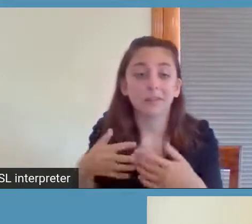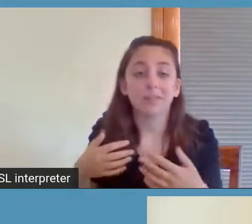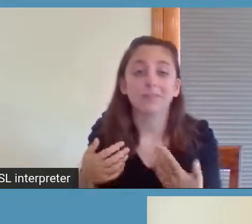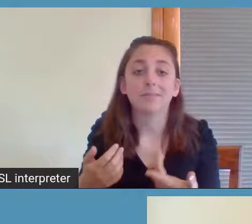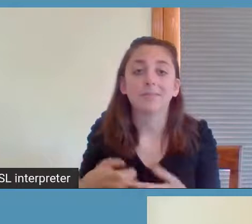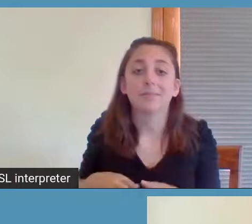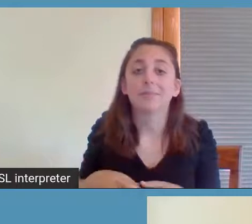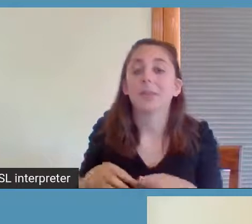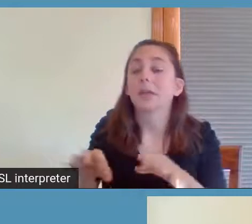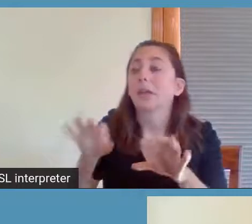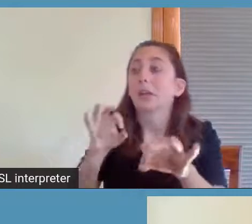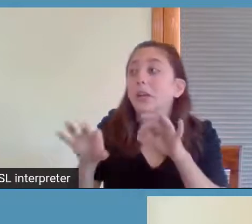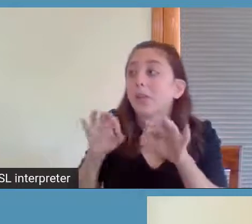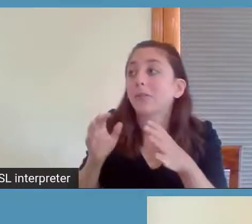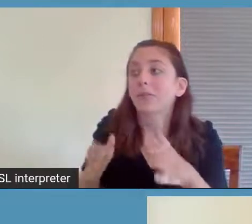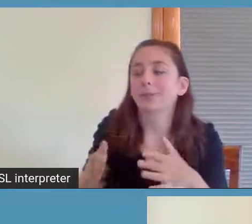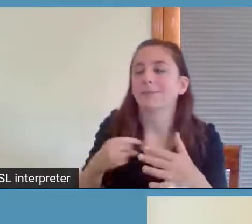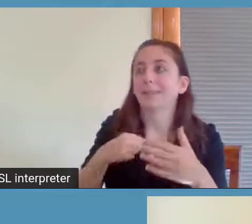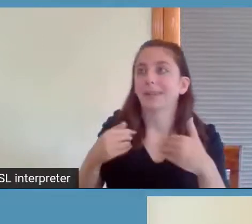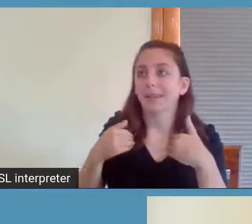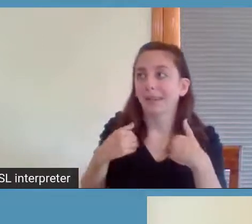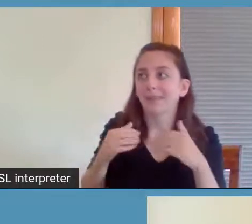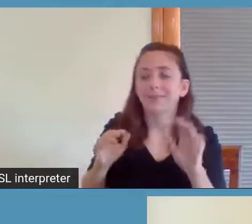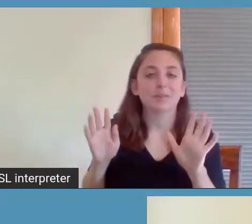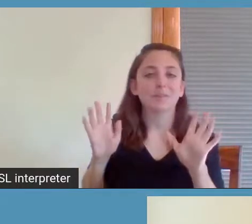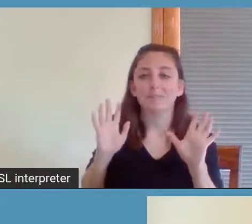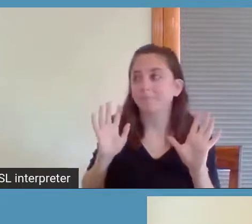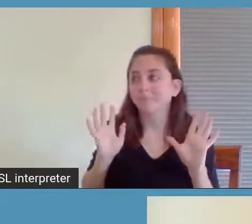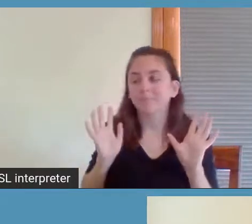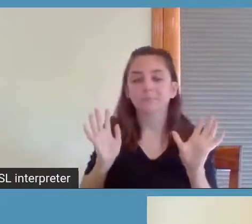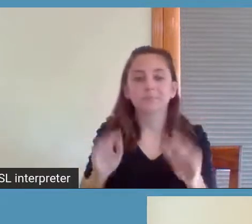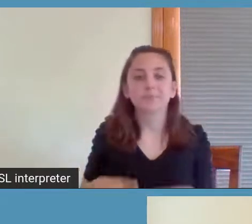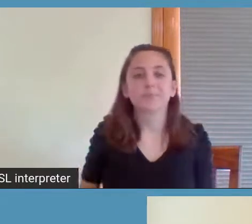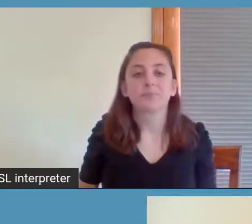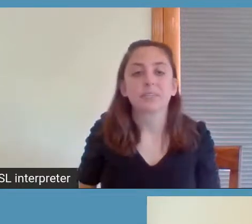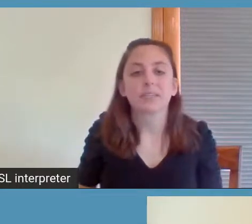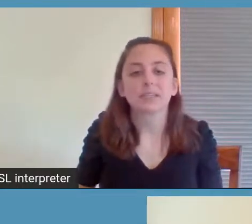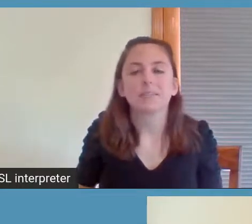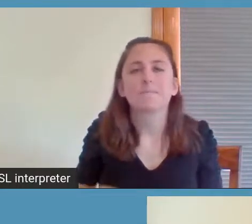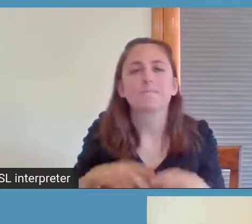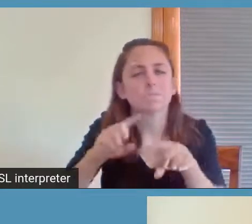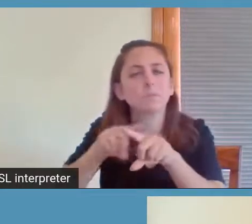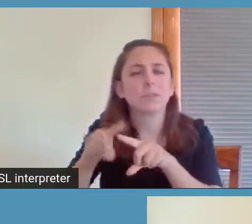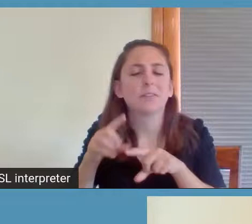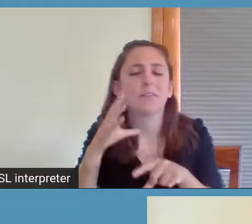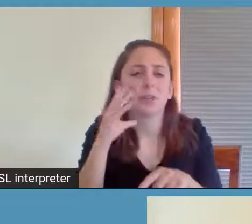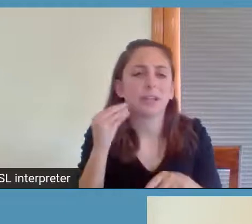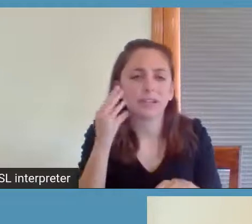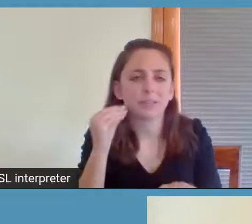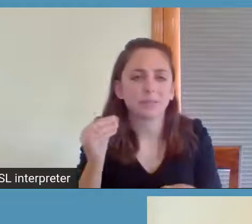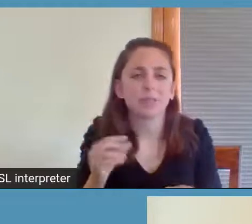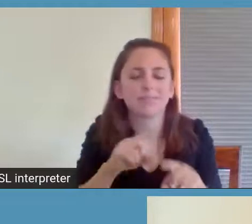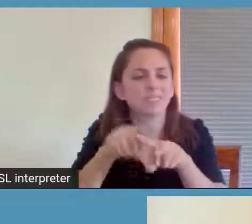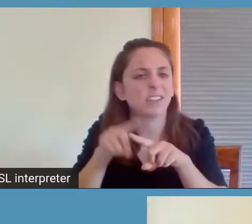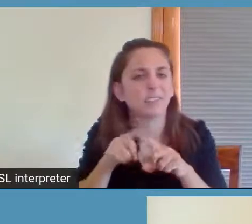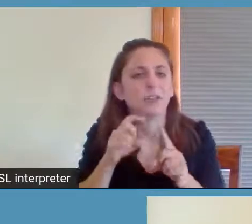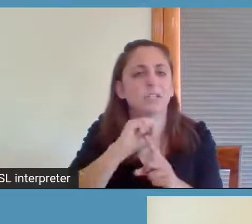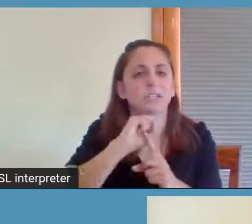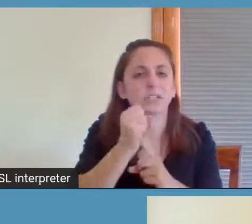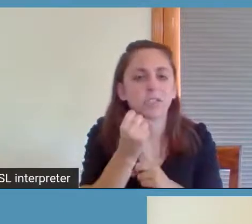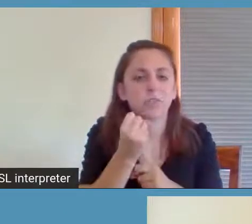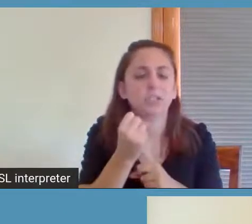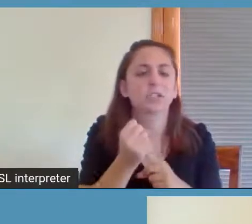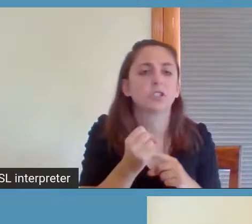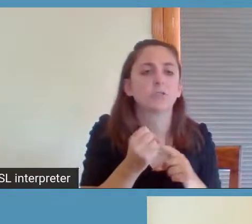had a curator, but the curator was hands off. Mm-hmm. It was a different experience, different type of situation as opposed to